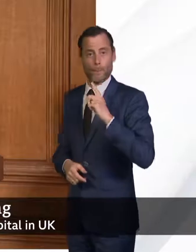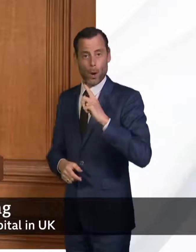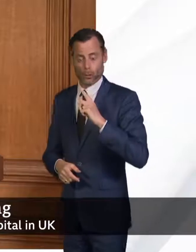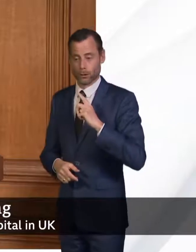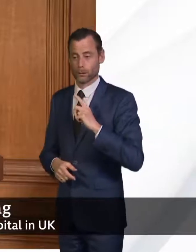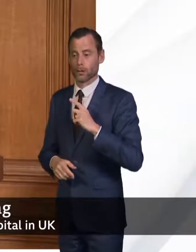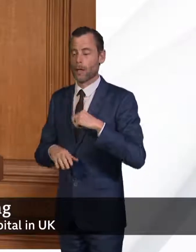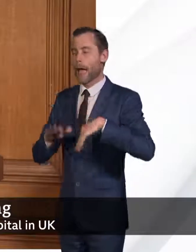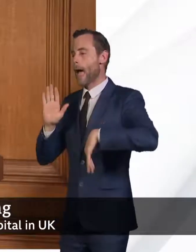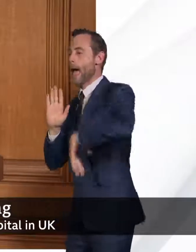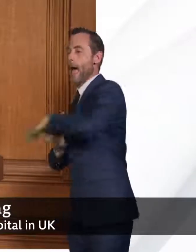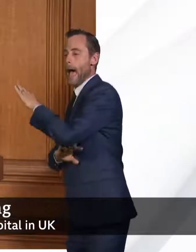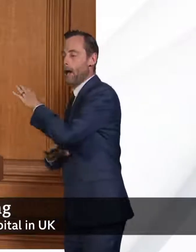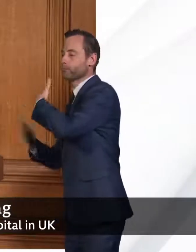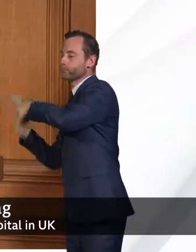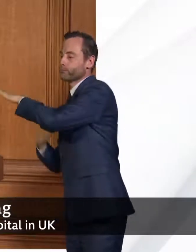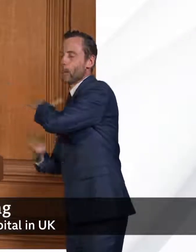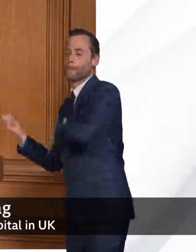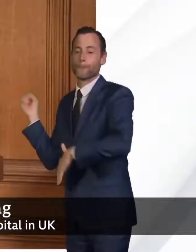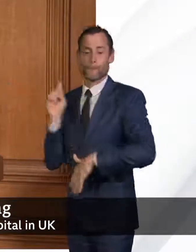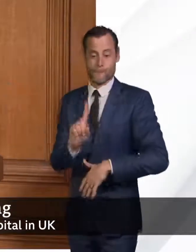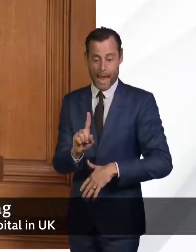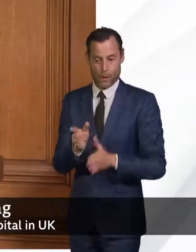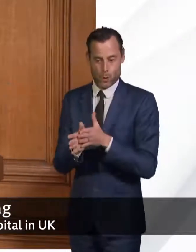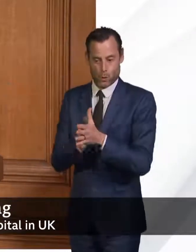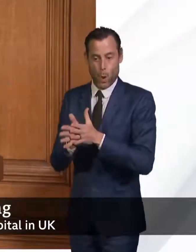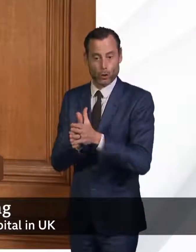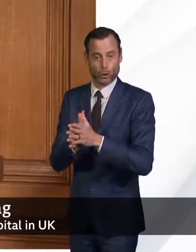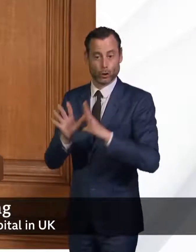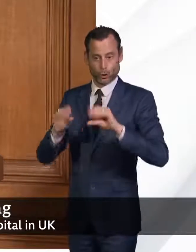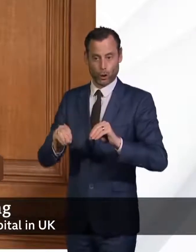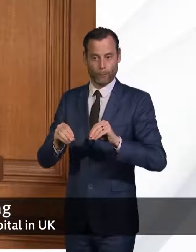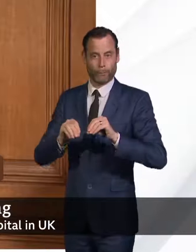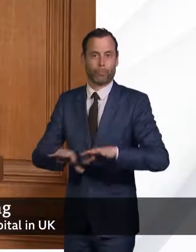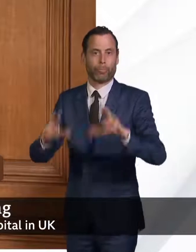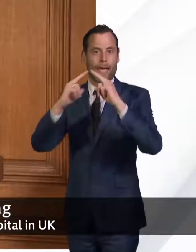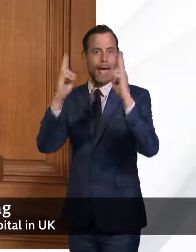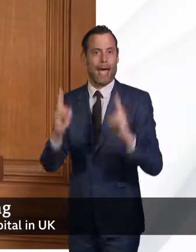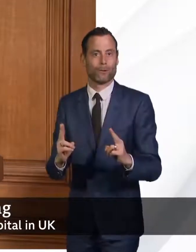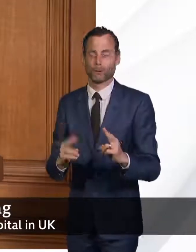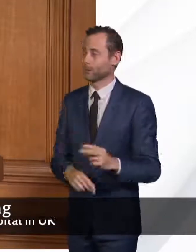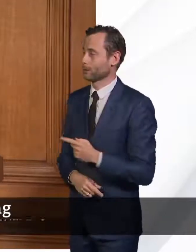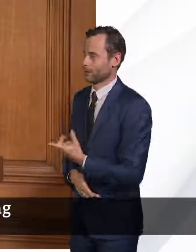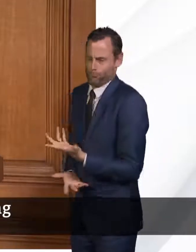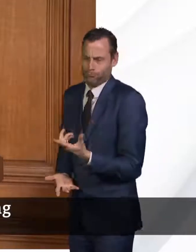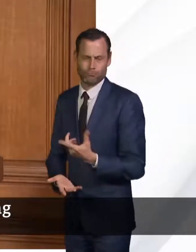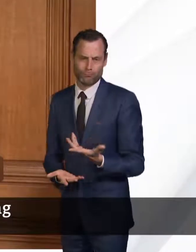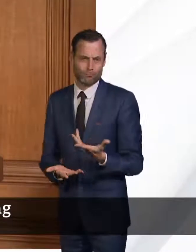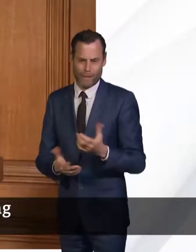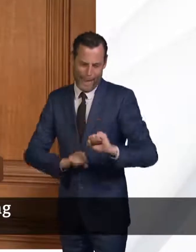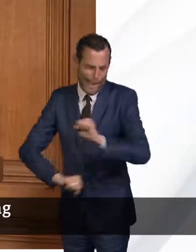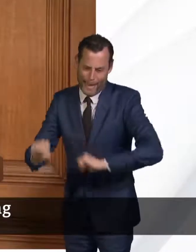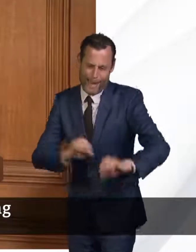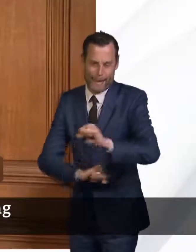you come in from outdoors. We would also recommend always keeping the inside of the surfaces in your house